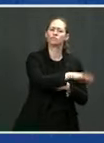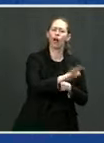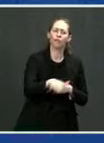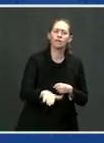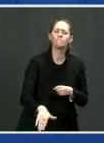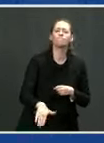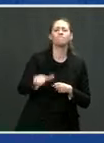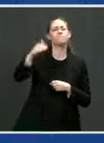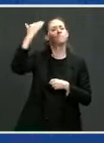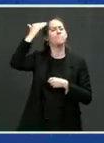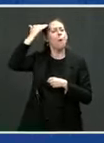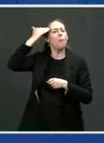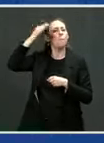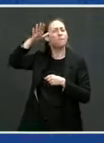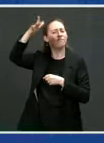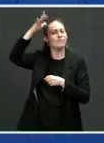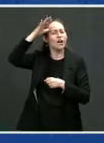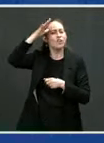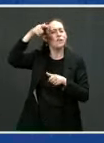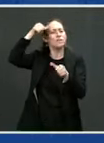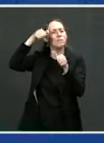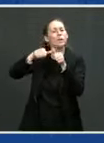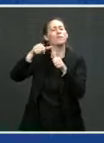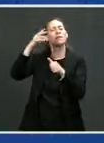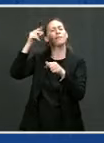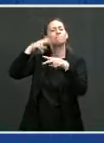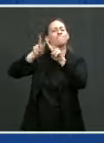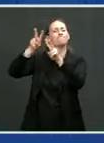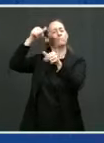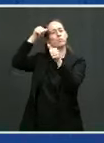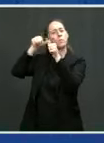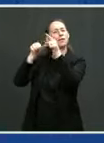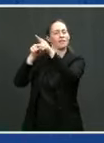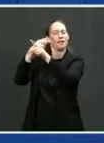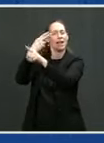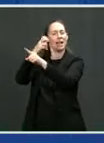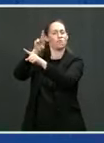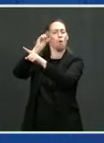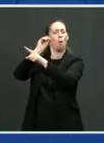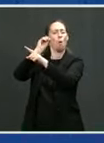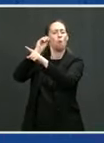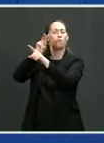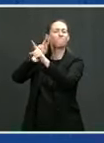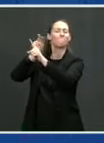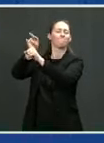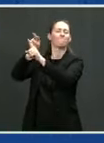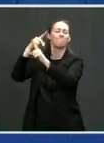him as the hero and loving father he was.